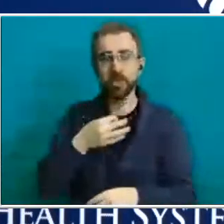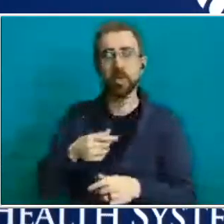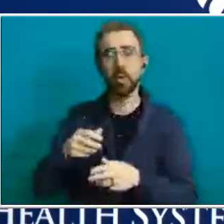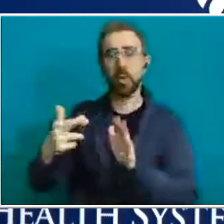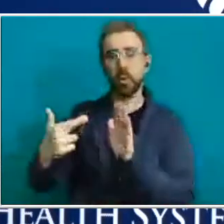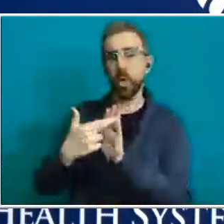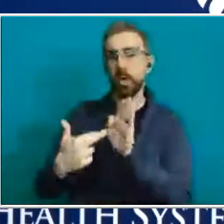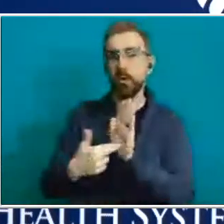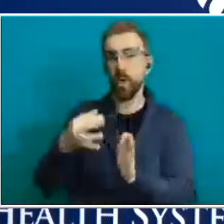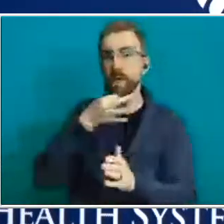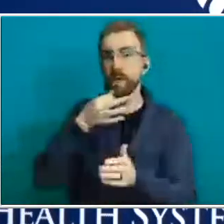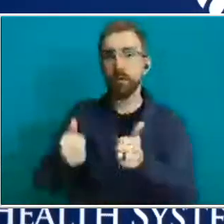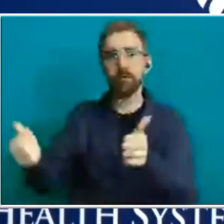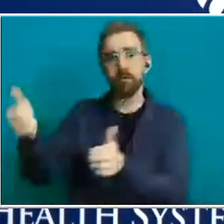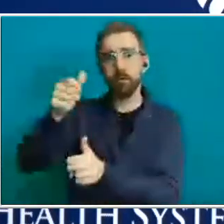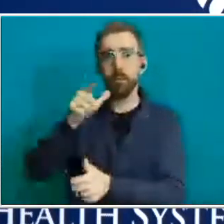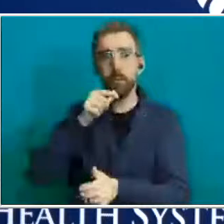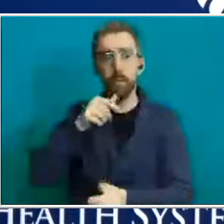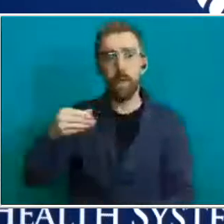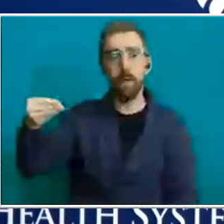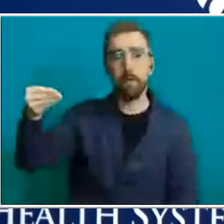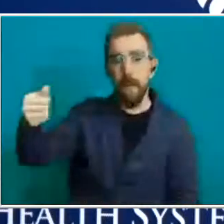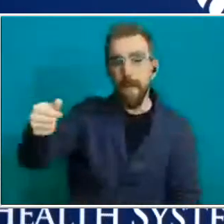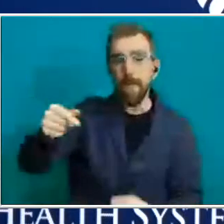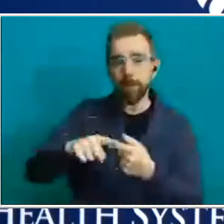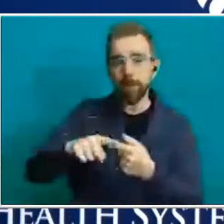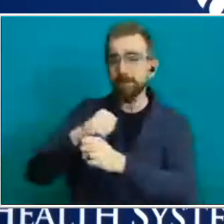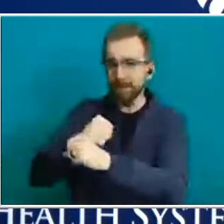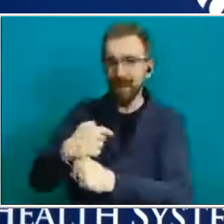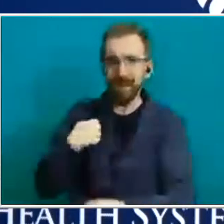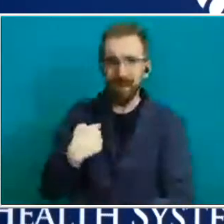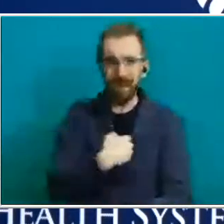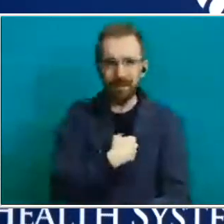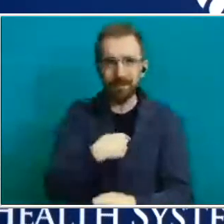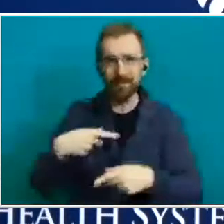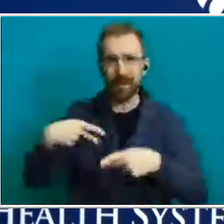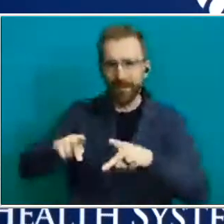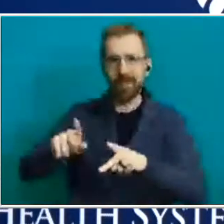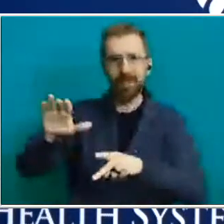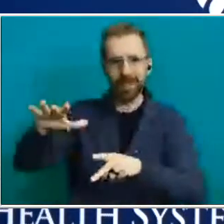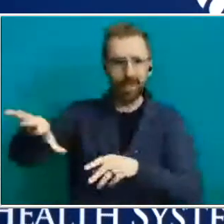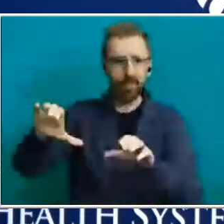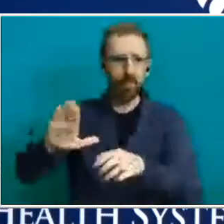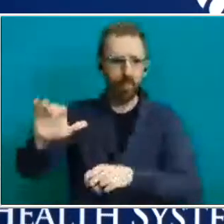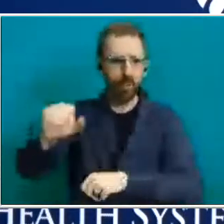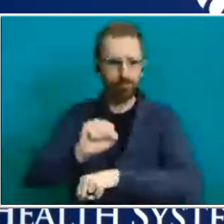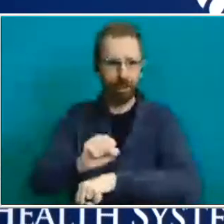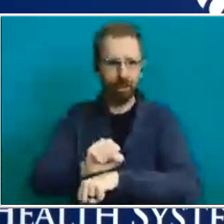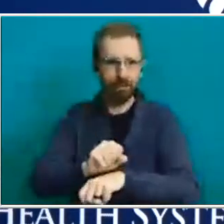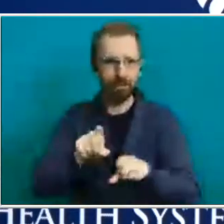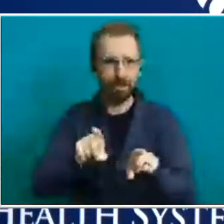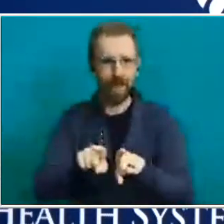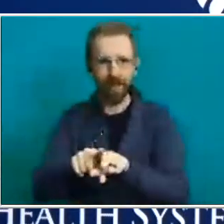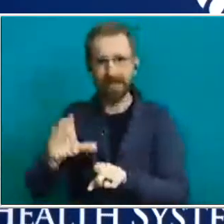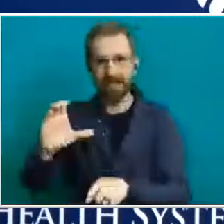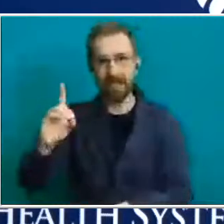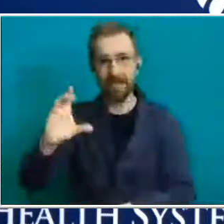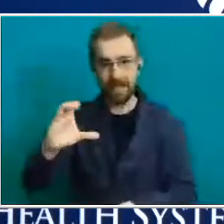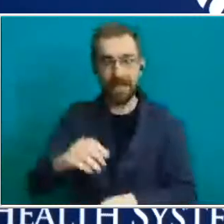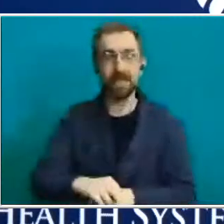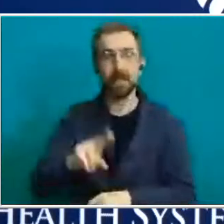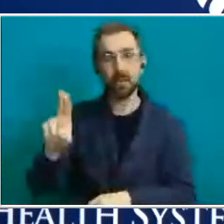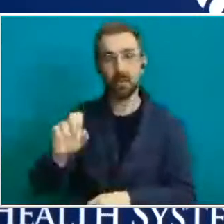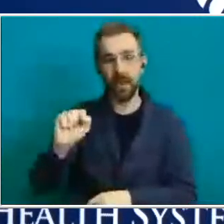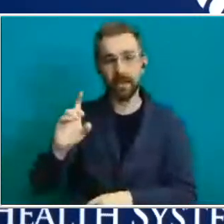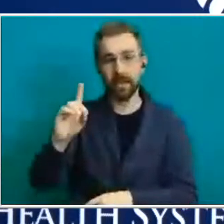that are paid to protect us, do their job, such as the CDC, the USDA, the